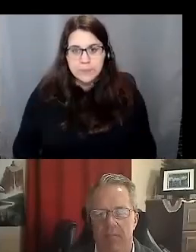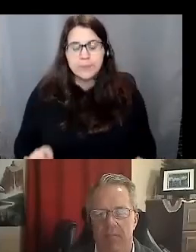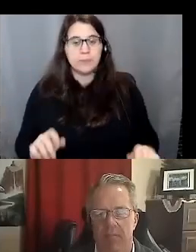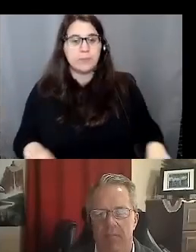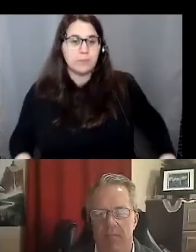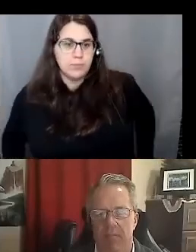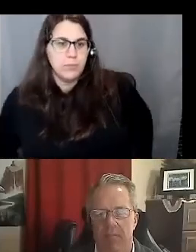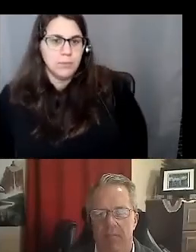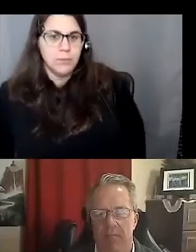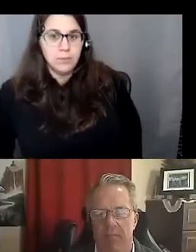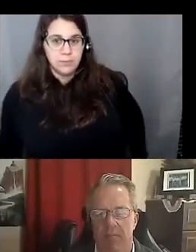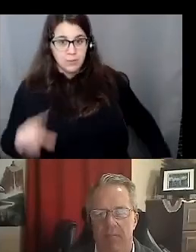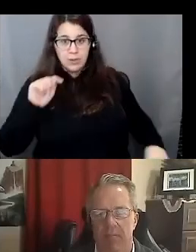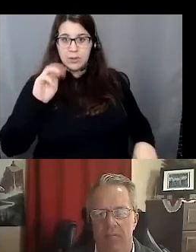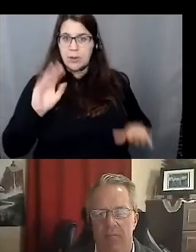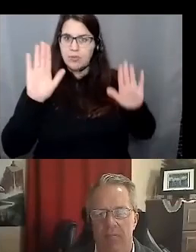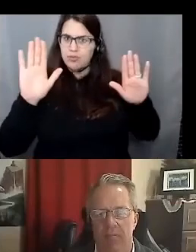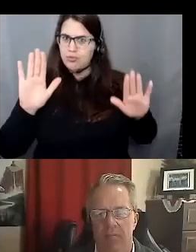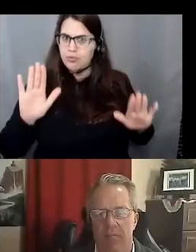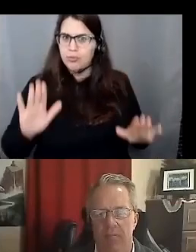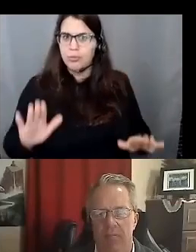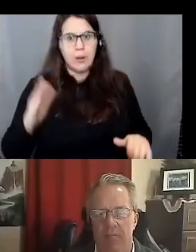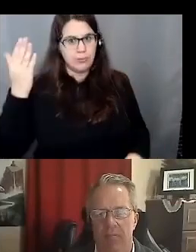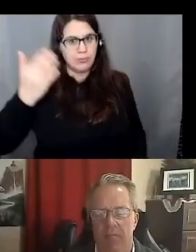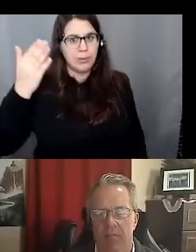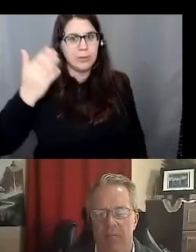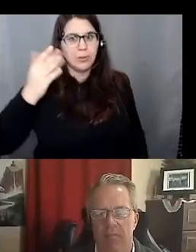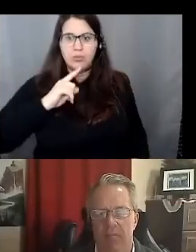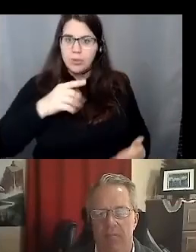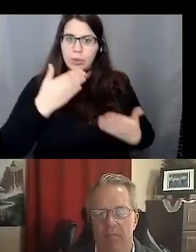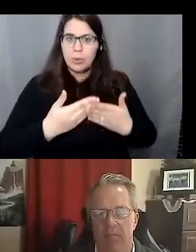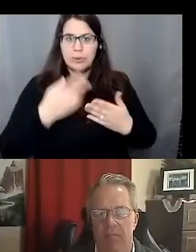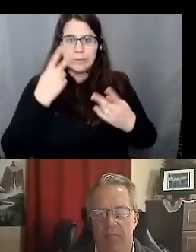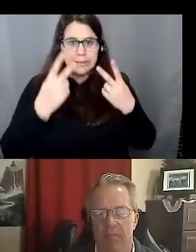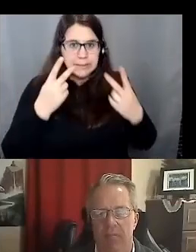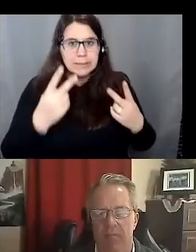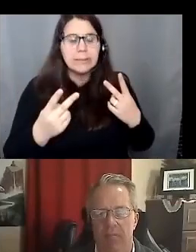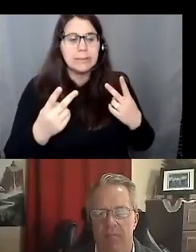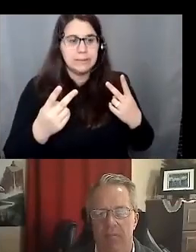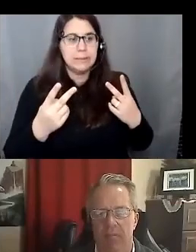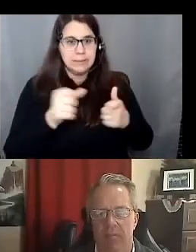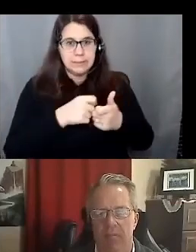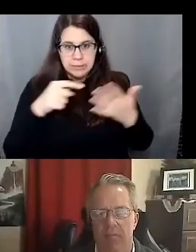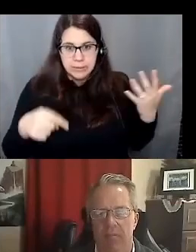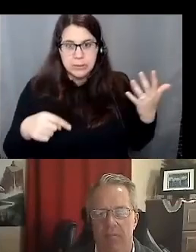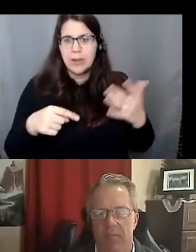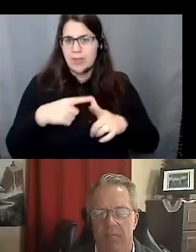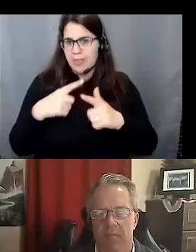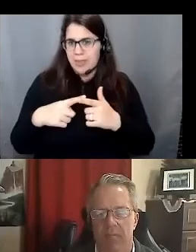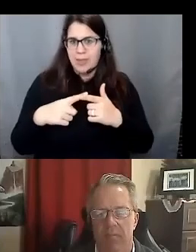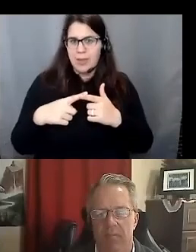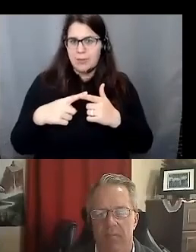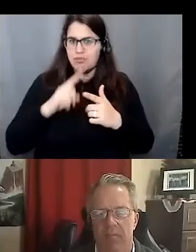was a great presentation. It's so helpful to see, the features, and then even to drive home some of the features